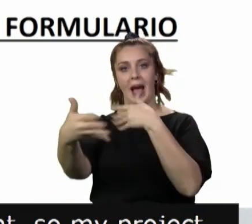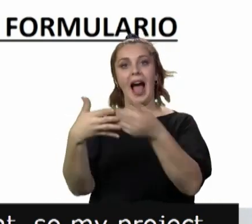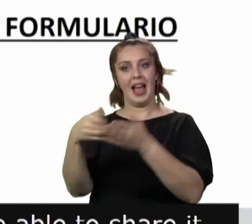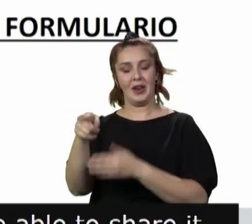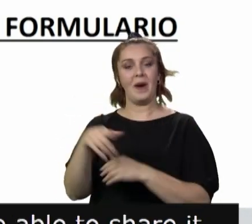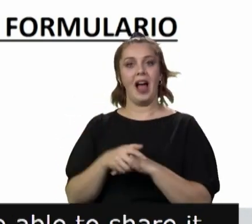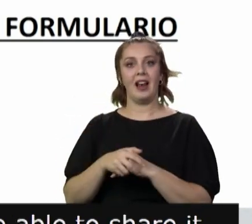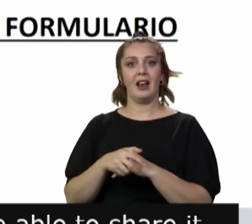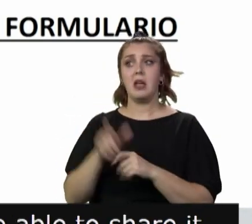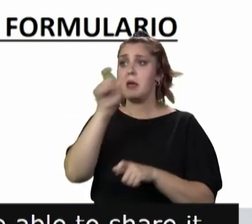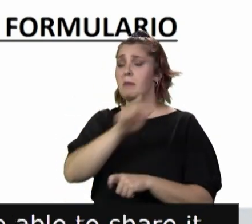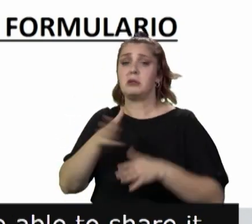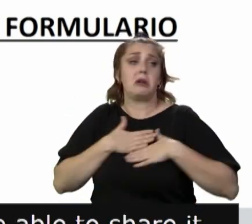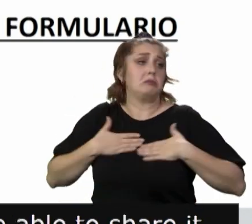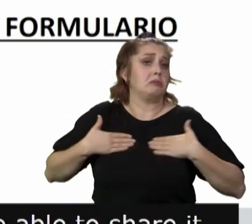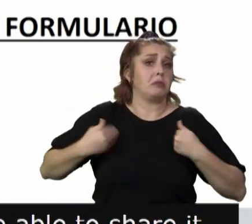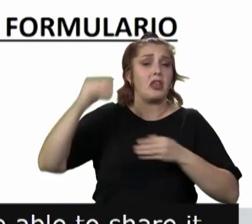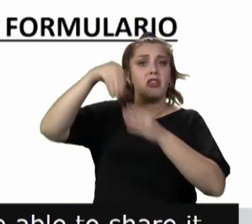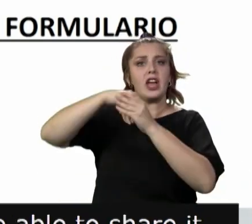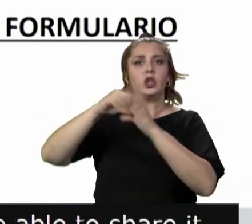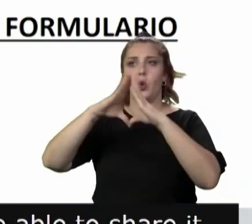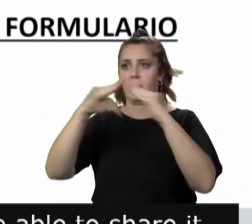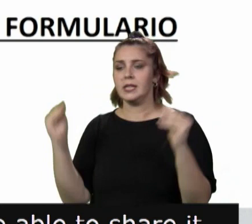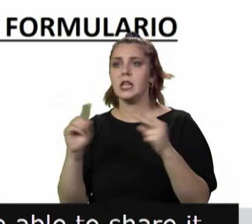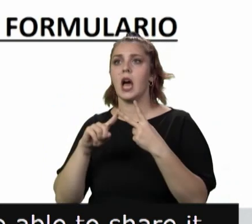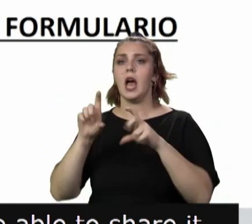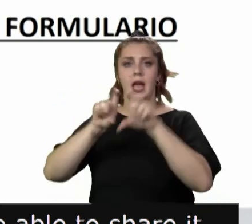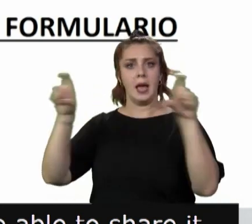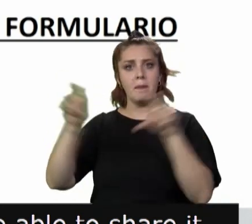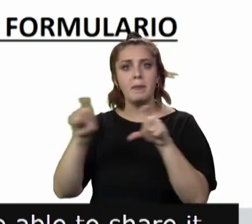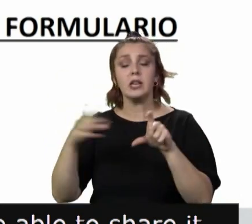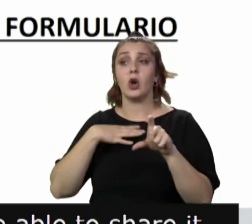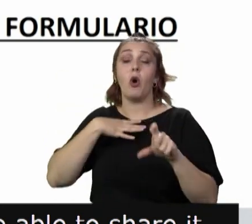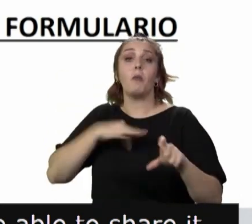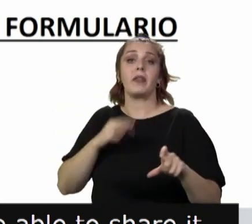create a form that can be filled out